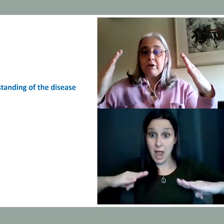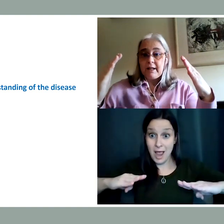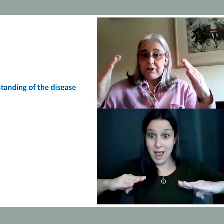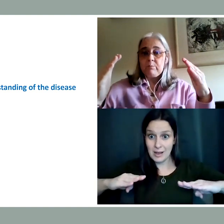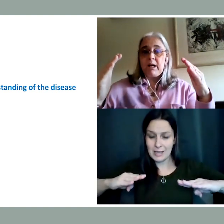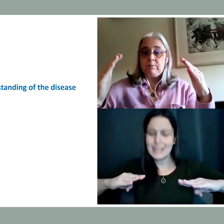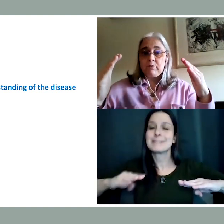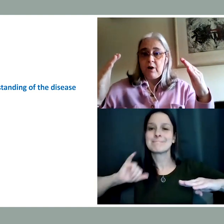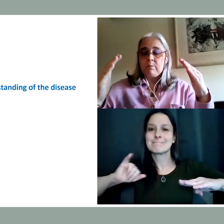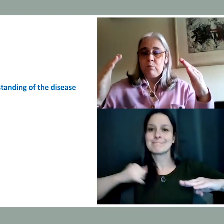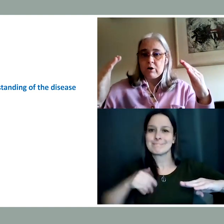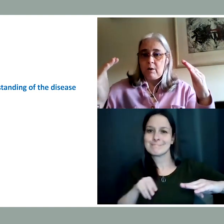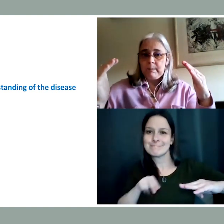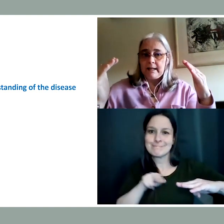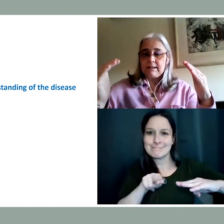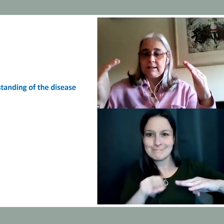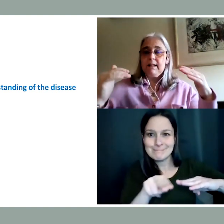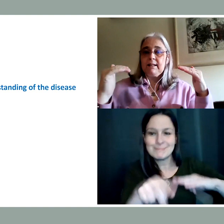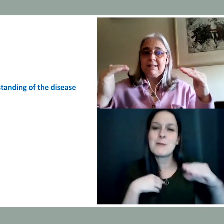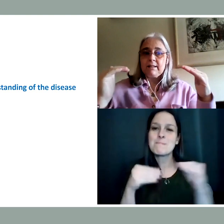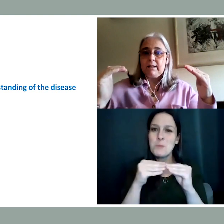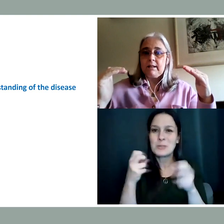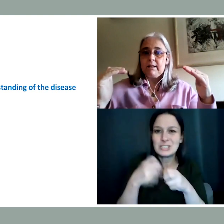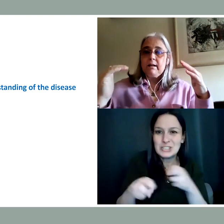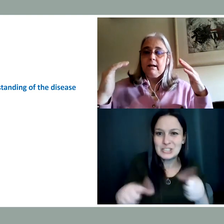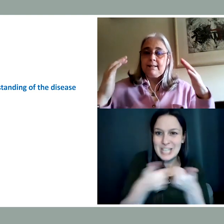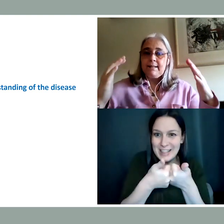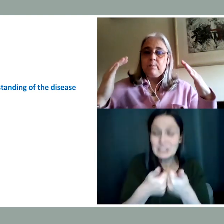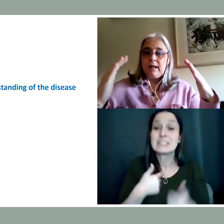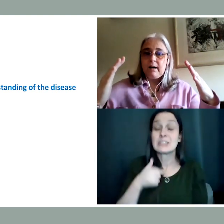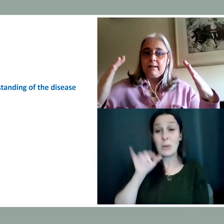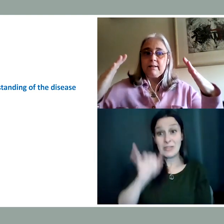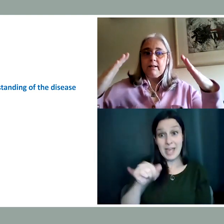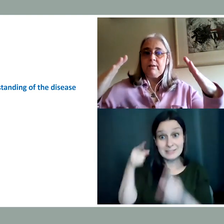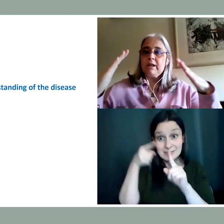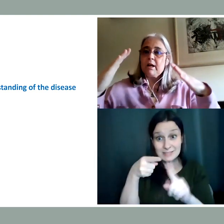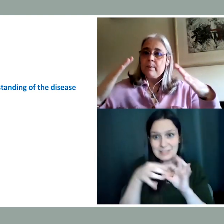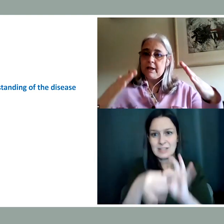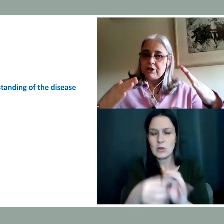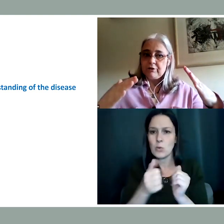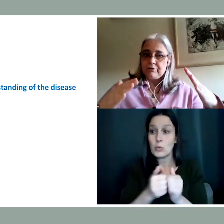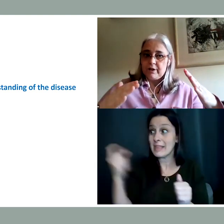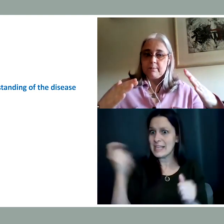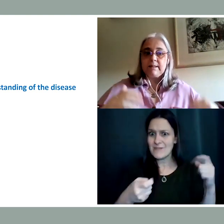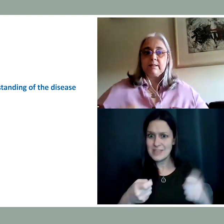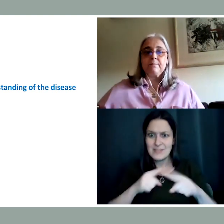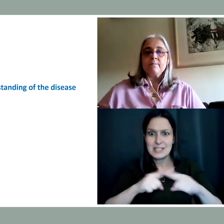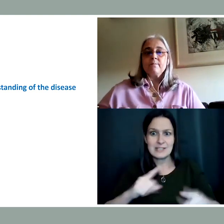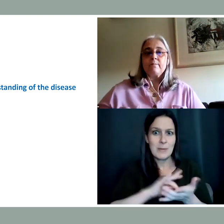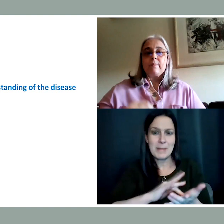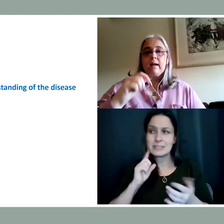then circulation becomes far more complex. And this is the idea behind giving combination of